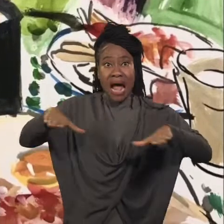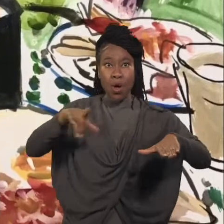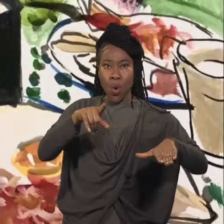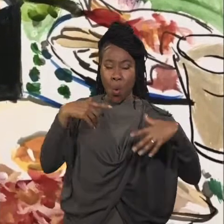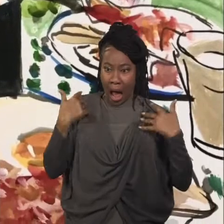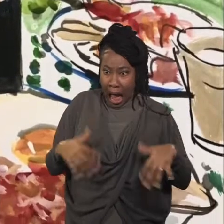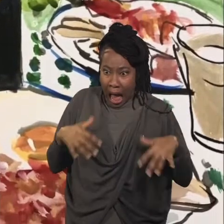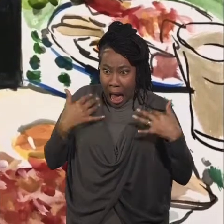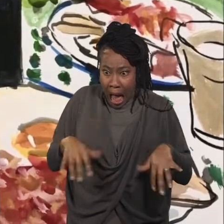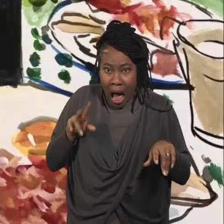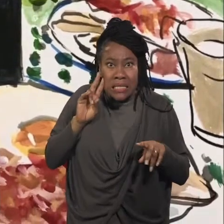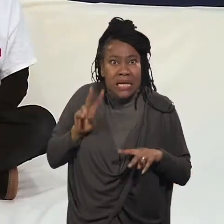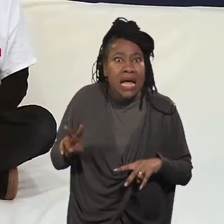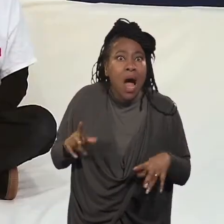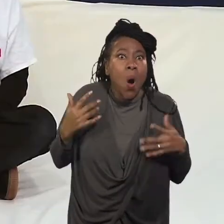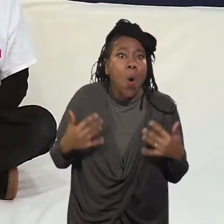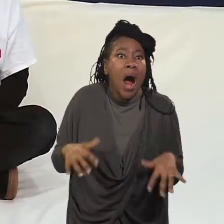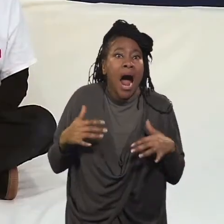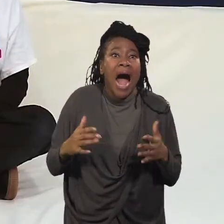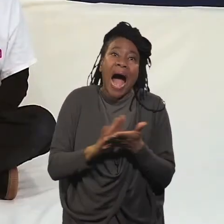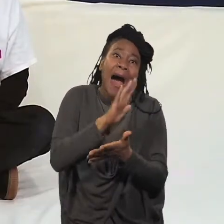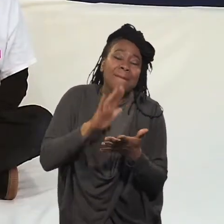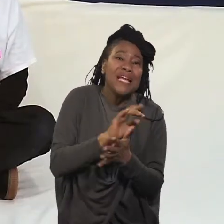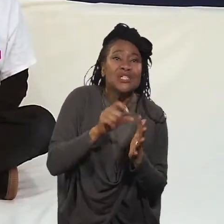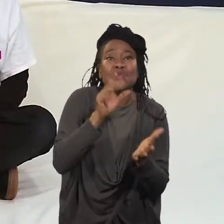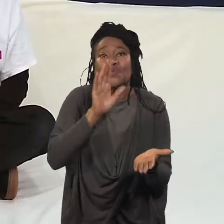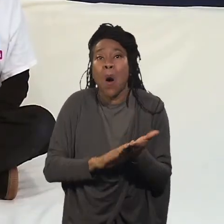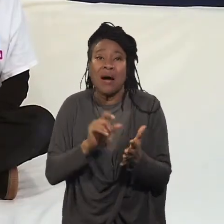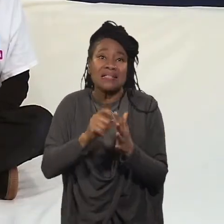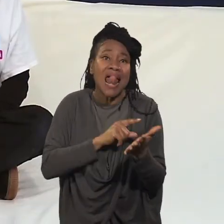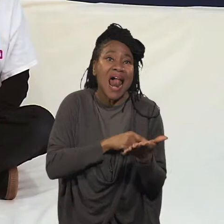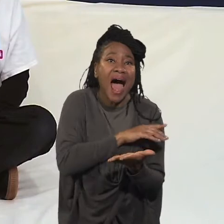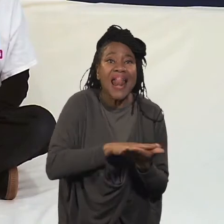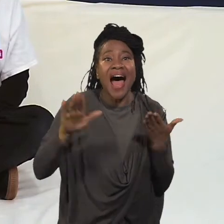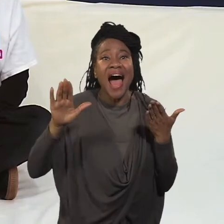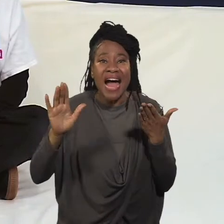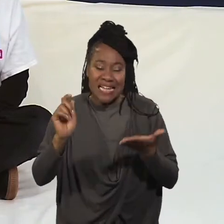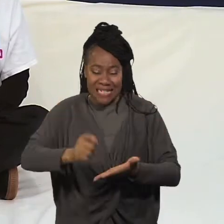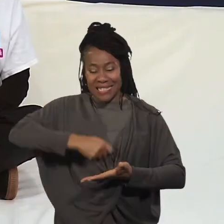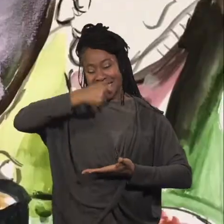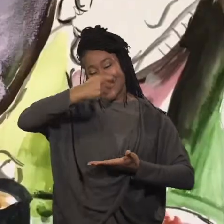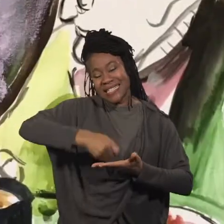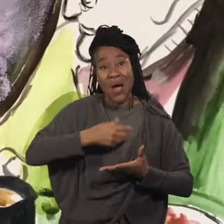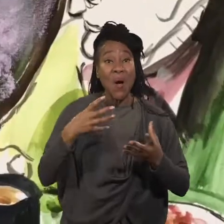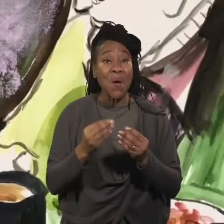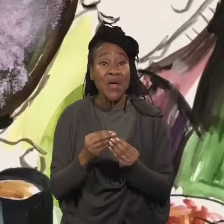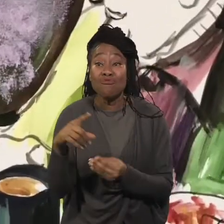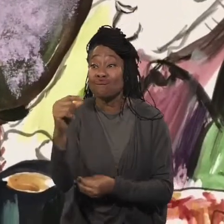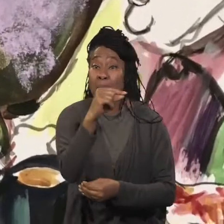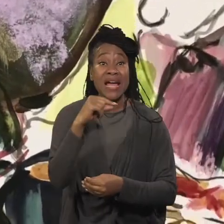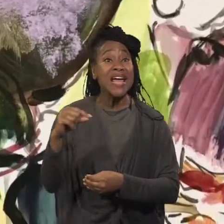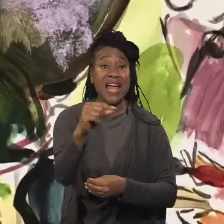a sight you'd see. Happy Don and Delilah eating their fill with Robin